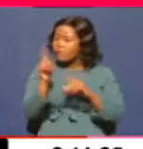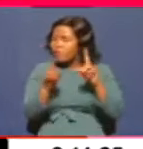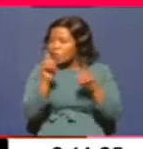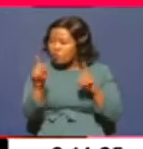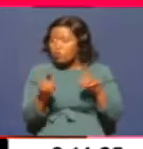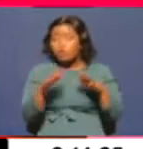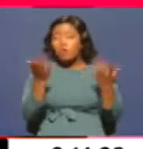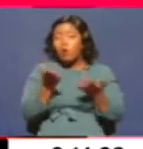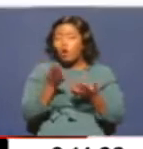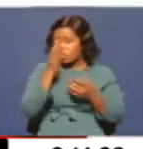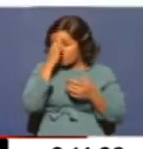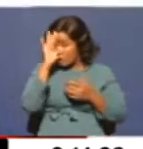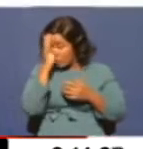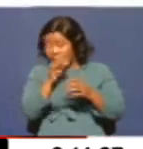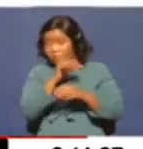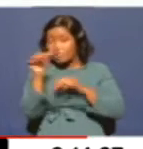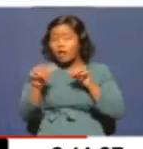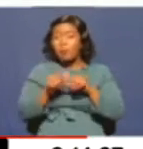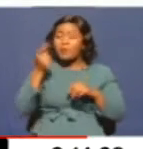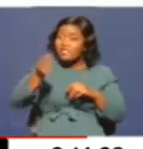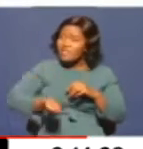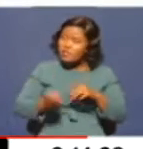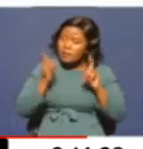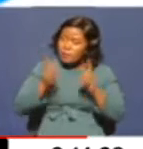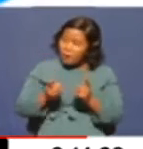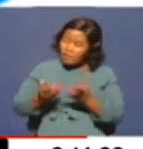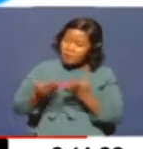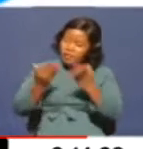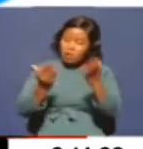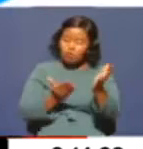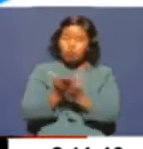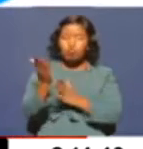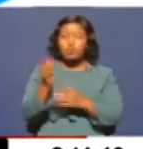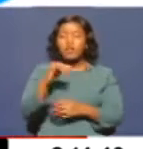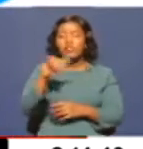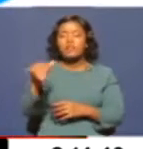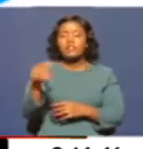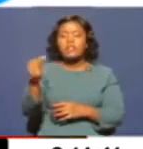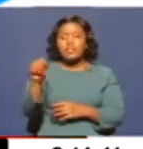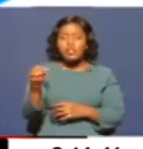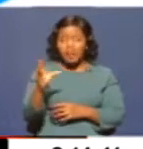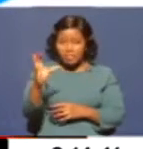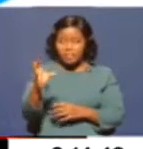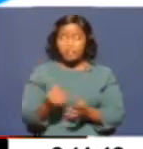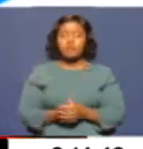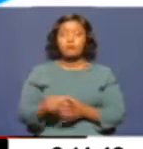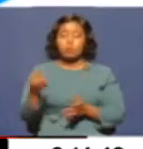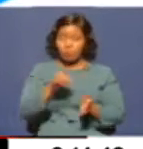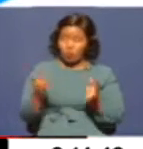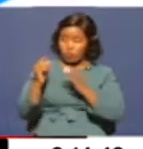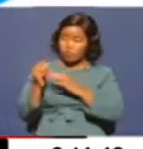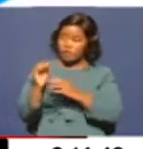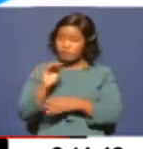and magistrates should be channeled through the Judicial Service Commission. We wish to invite the National Intelligence Service